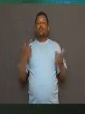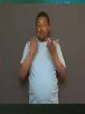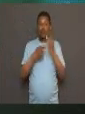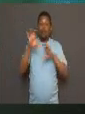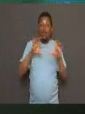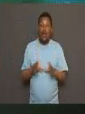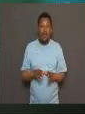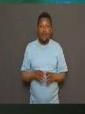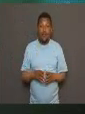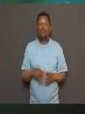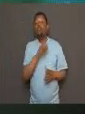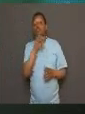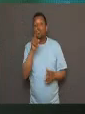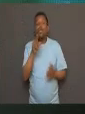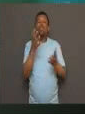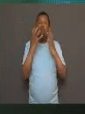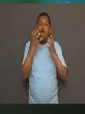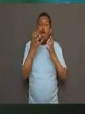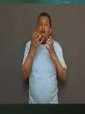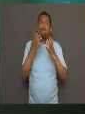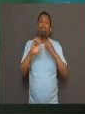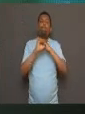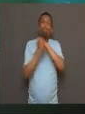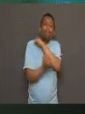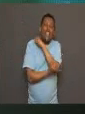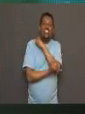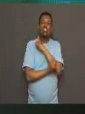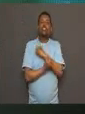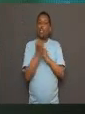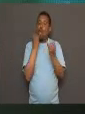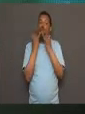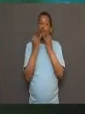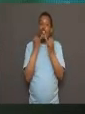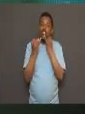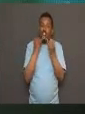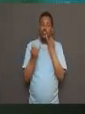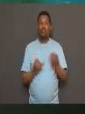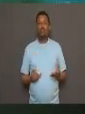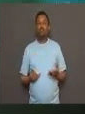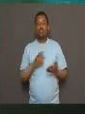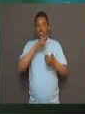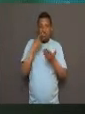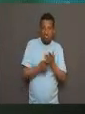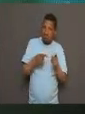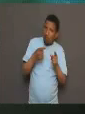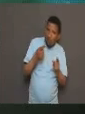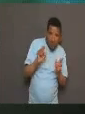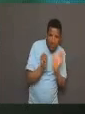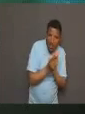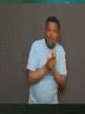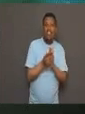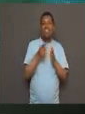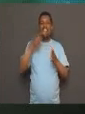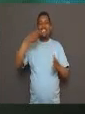so, they require basic information, such as